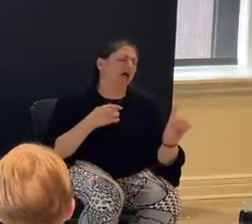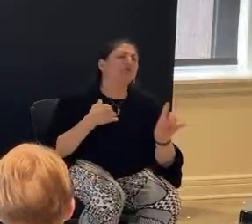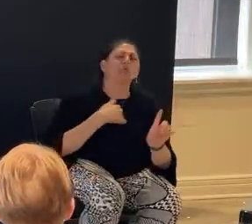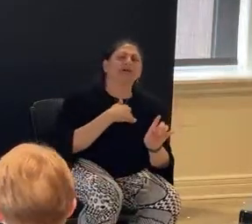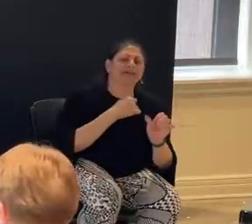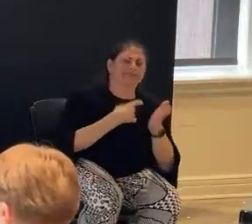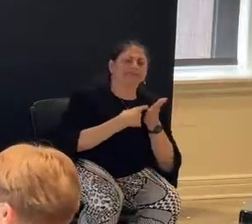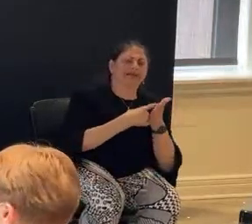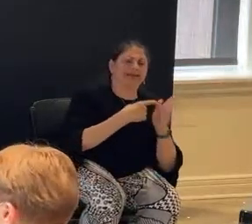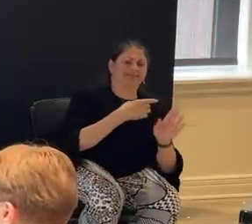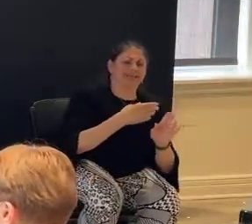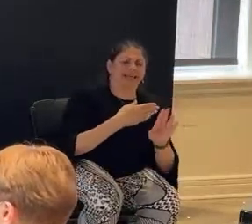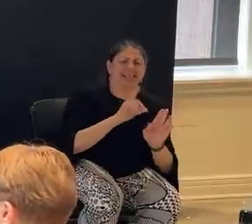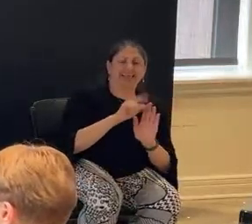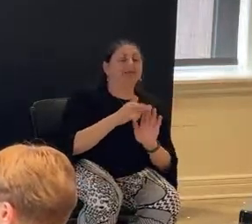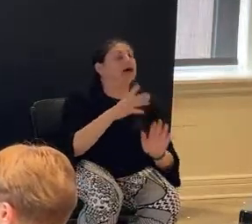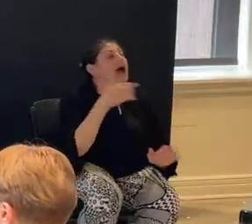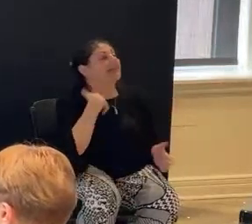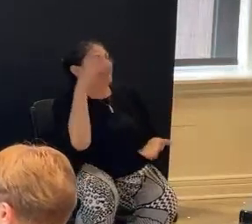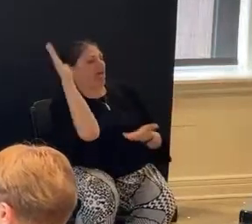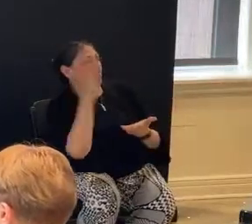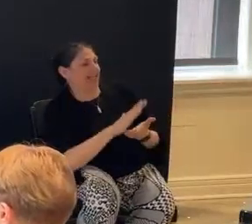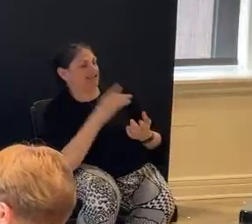I have fewer thoughts about this,